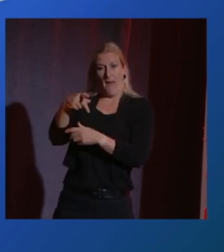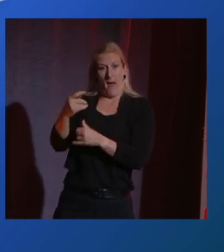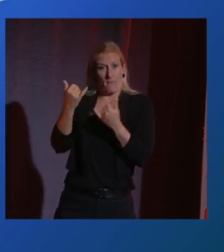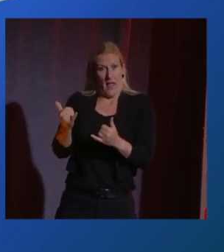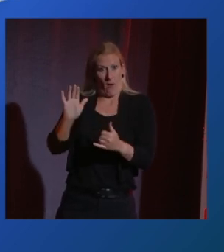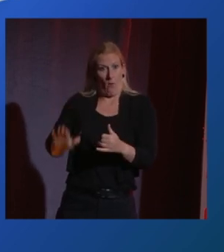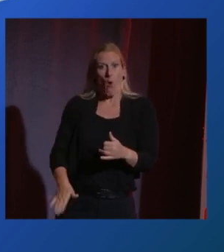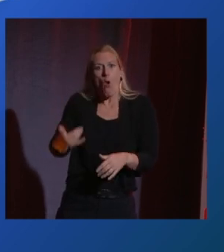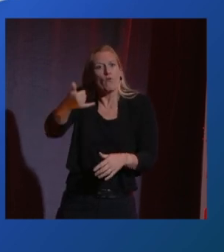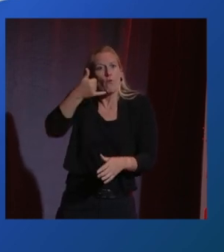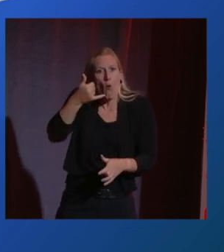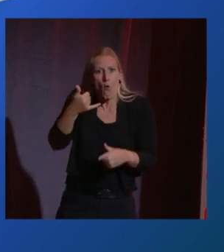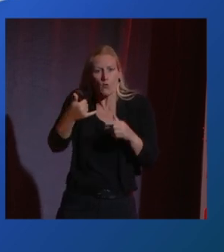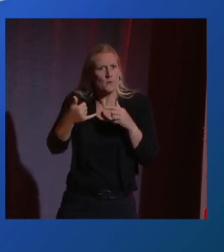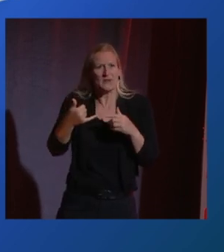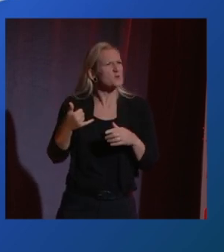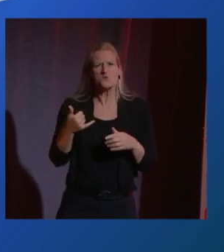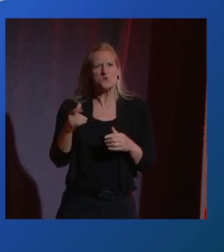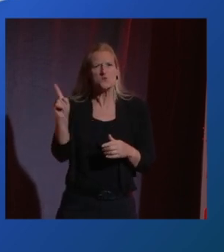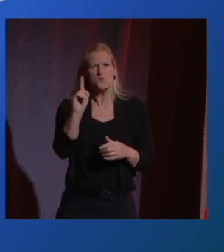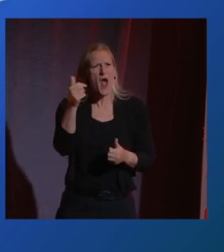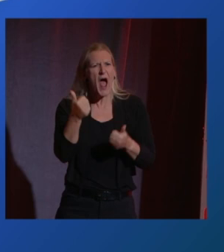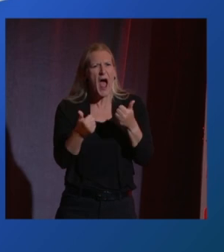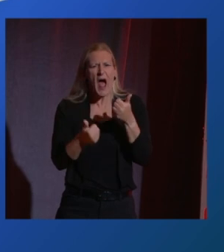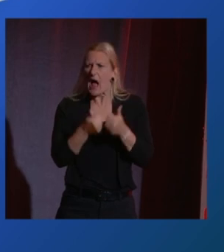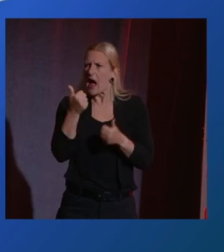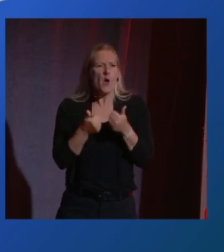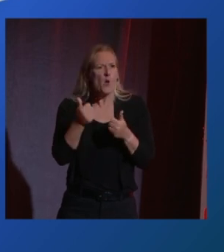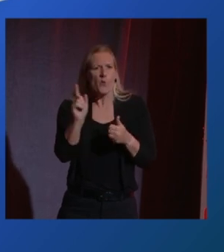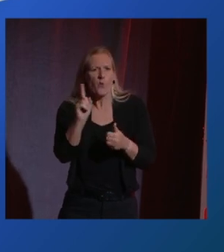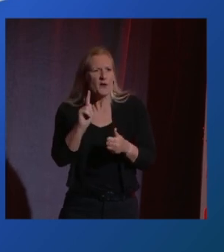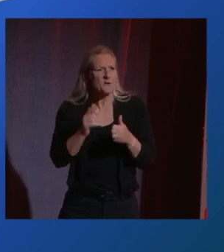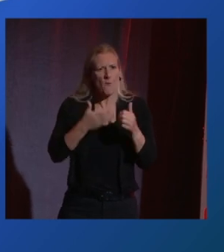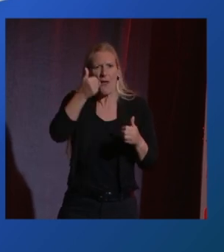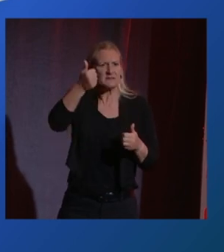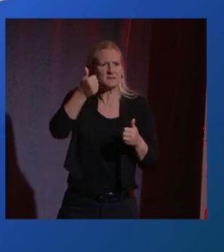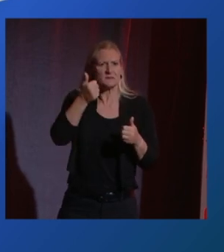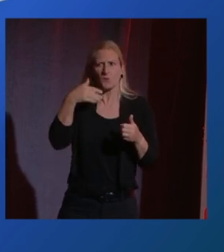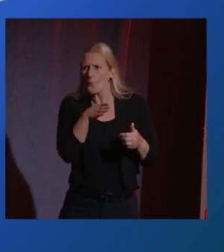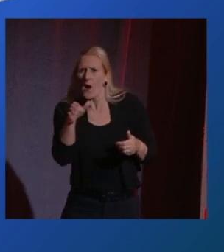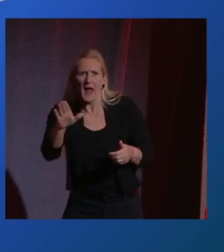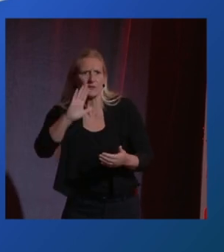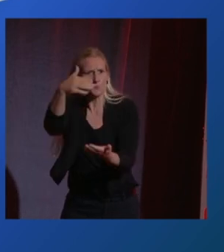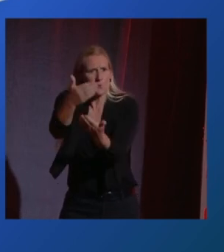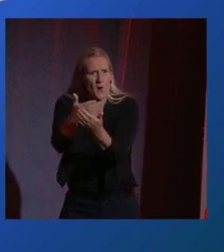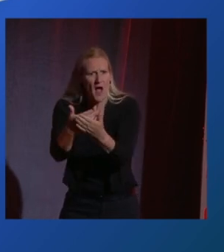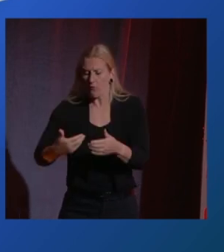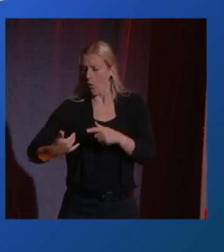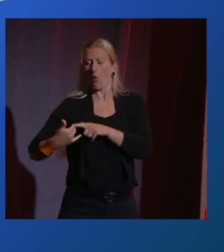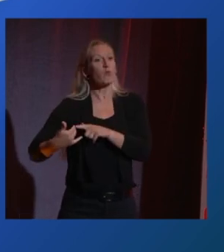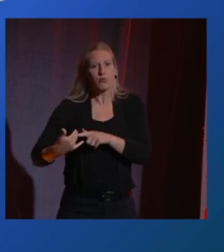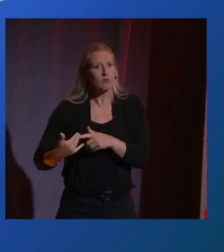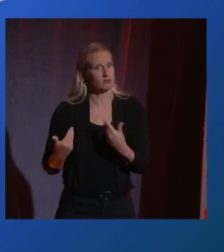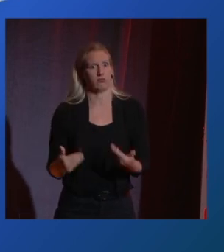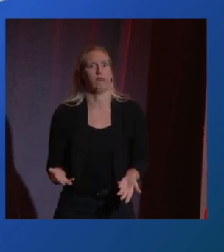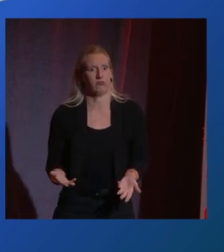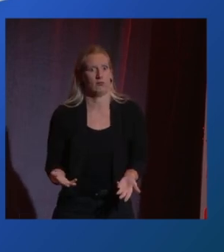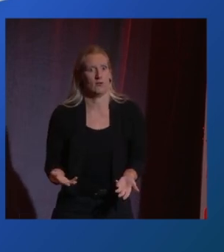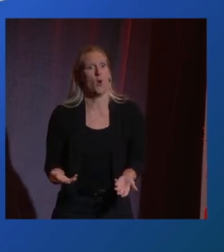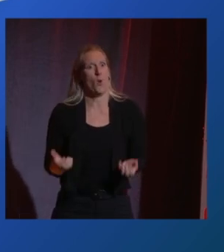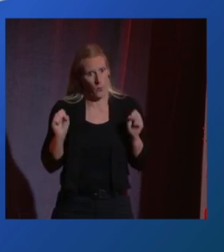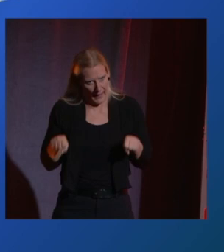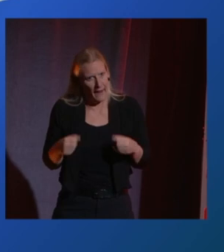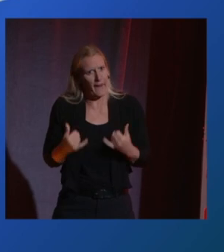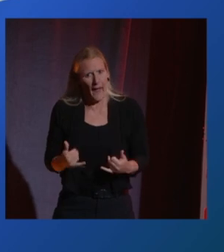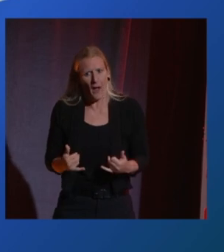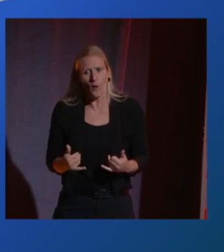traversing things uh on the road I can't begin to imagine n what 50 years is going to be uh like